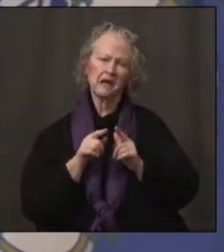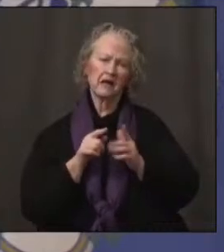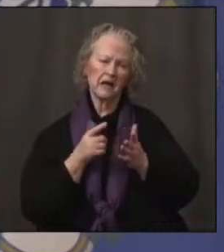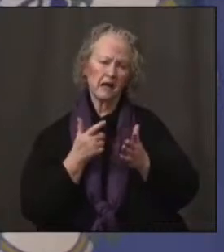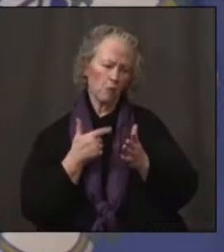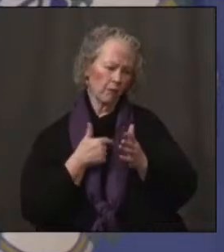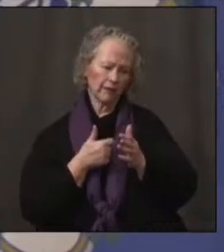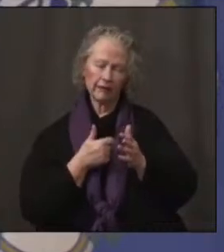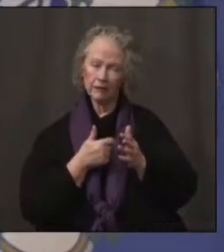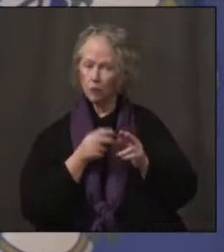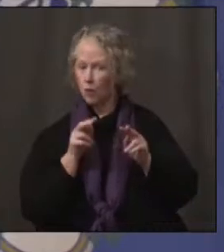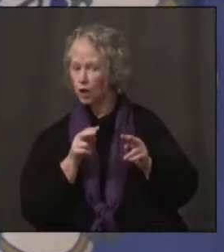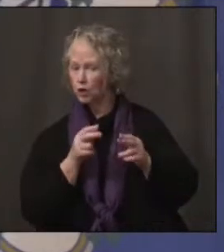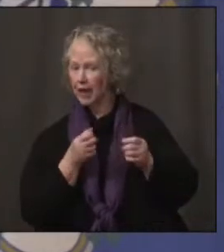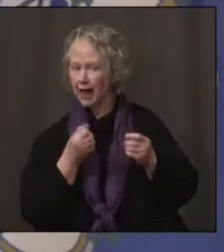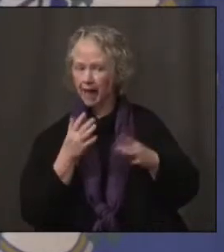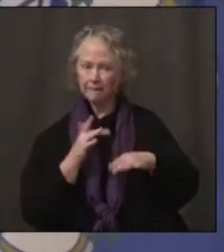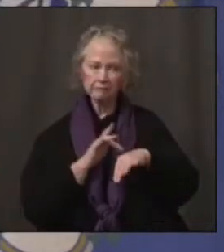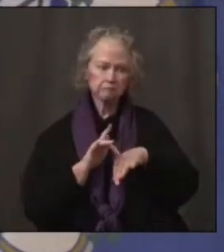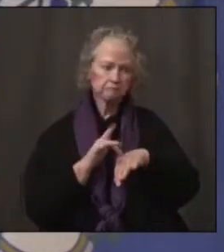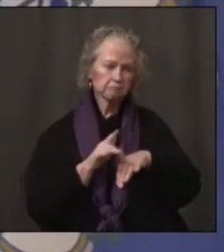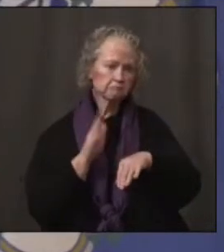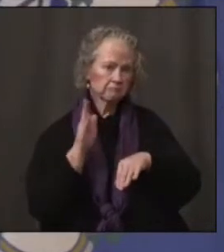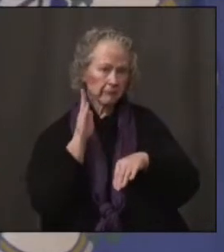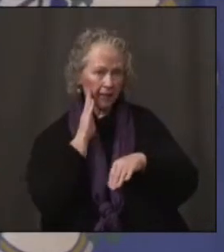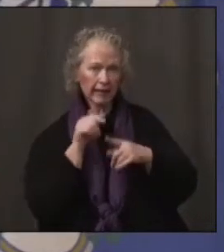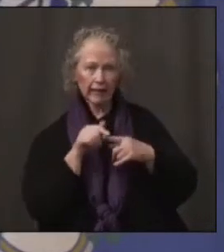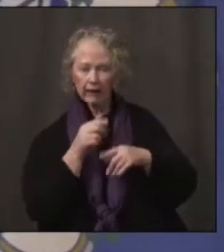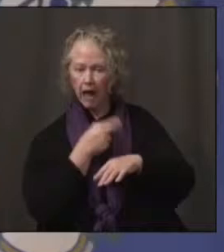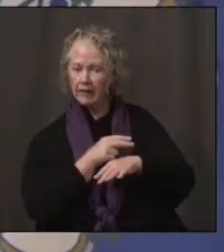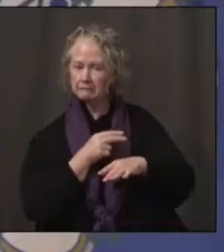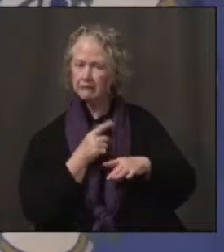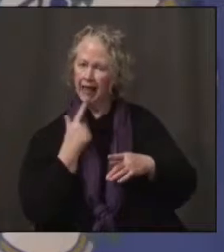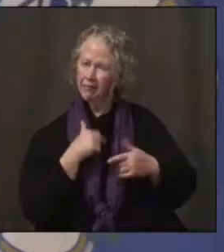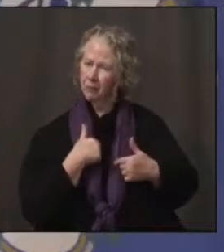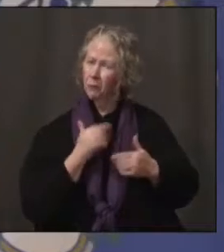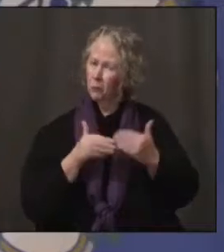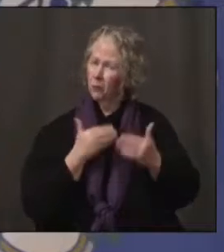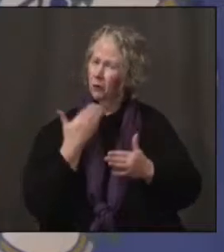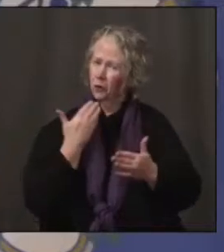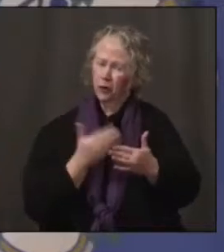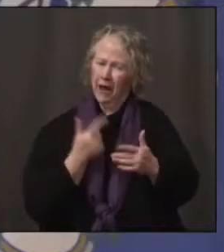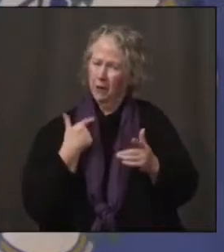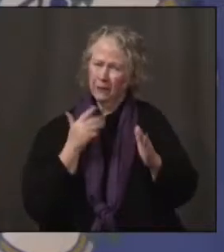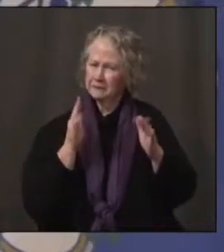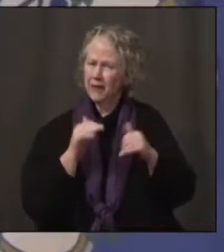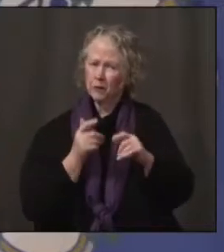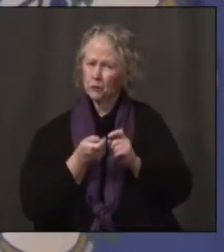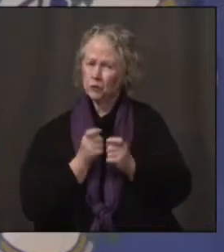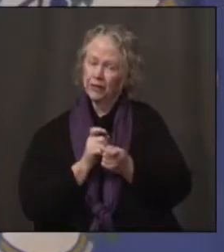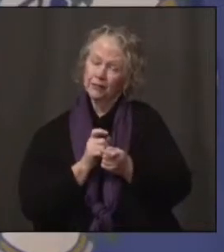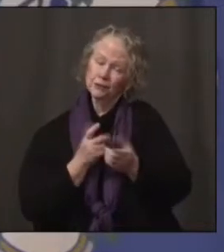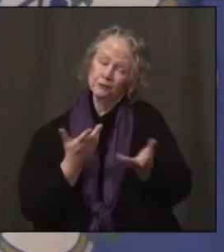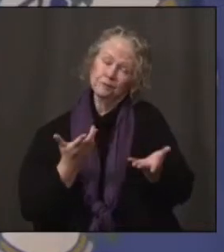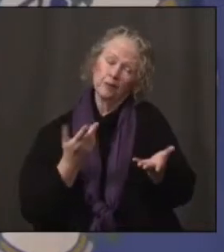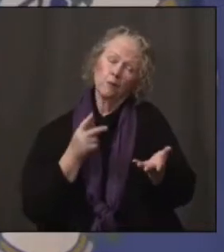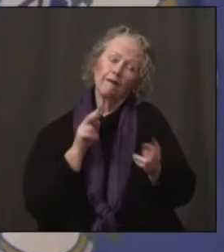hospital capacity, I think we're in pretty good shape, so I don't anticipate any changes, but we'll see if that